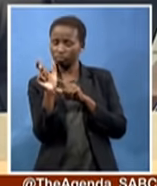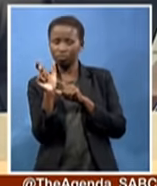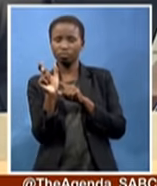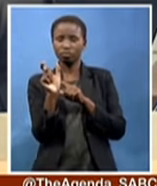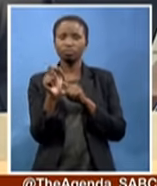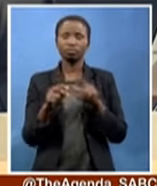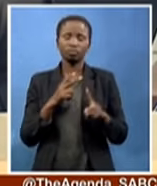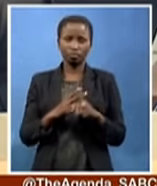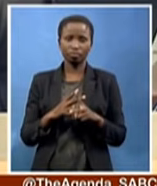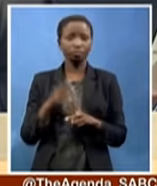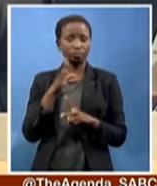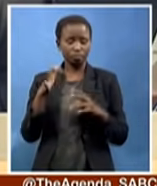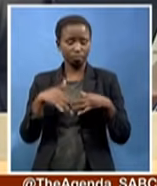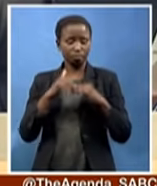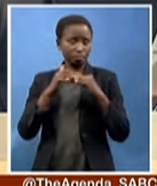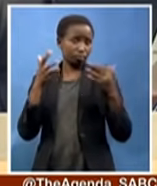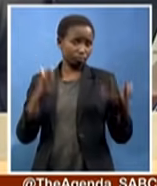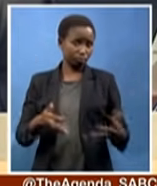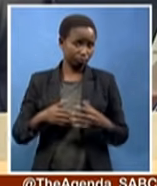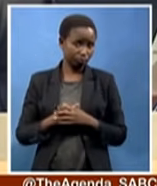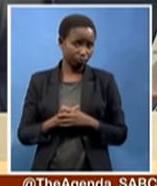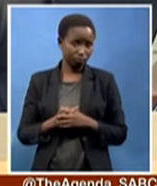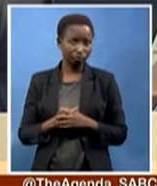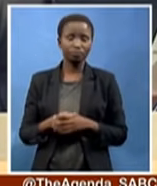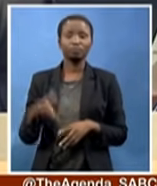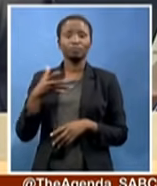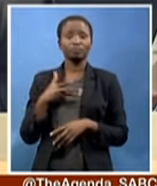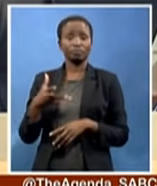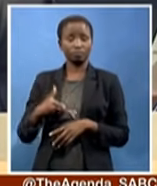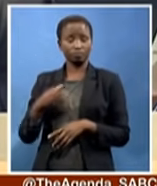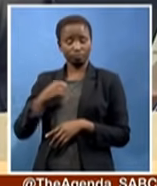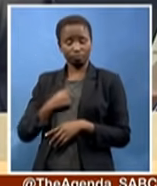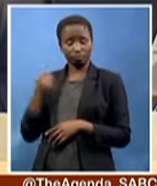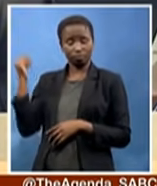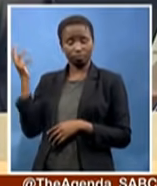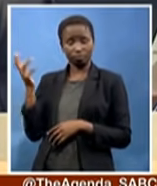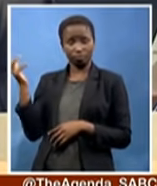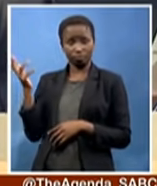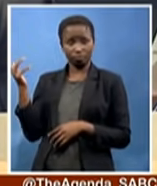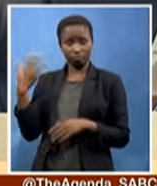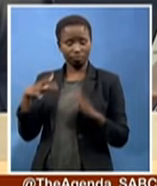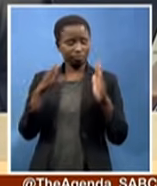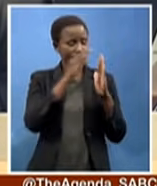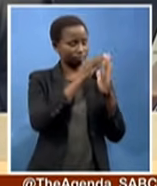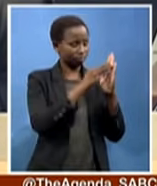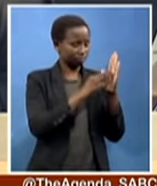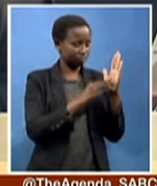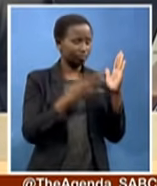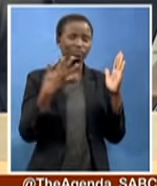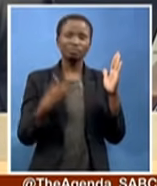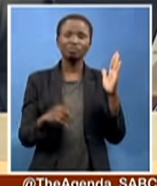In my submission, I outline how allegations of state capture arose within the structures of the